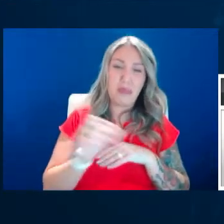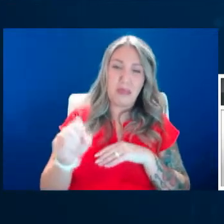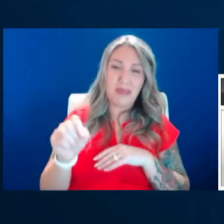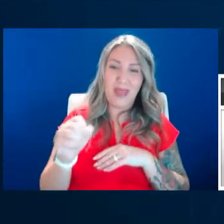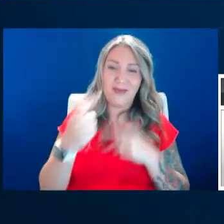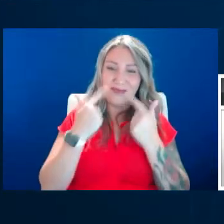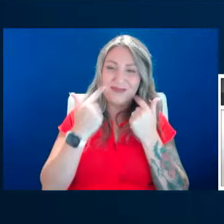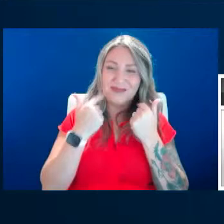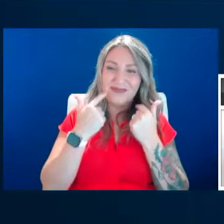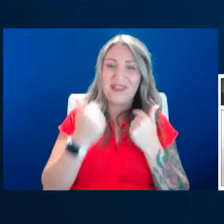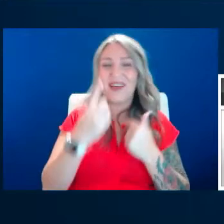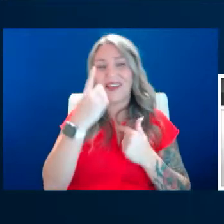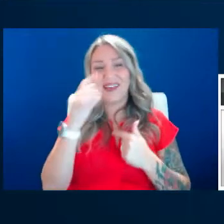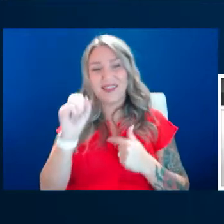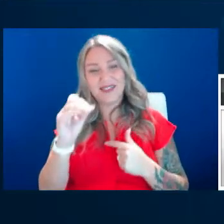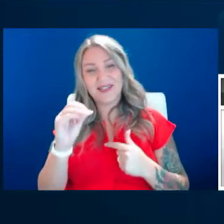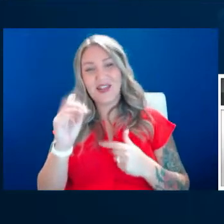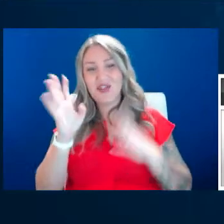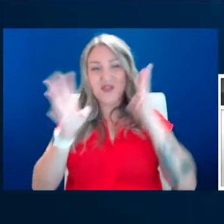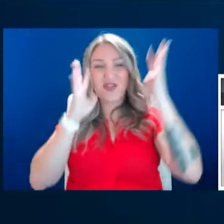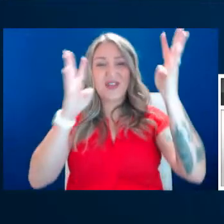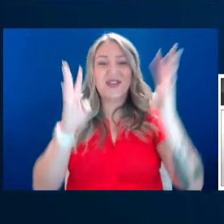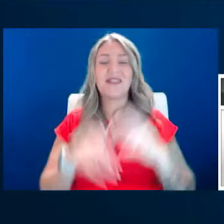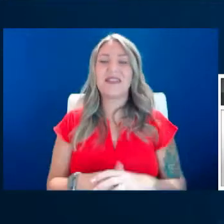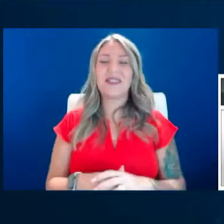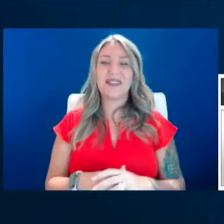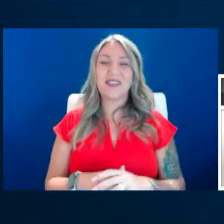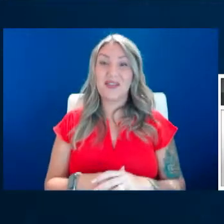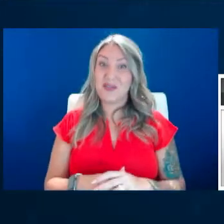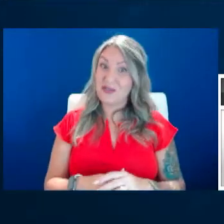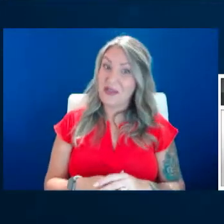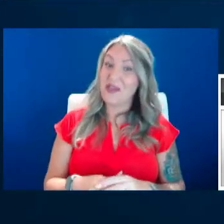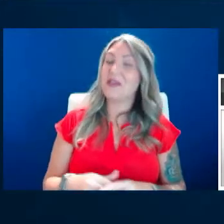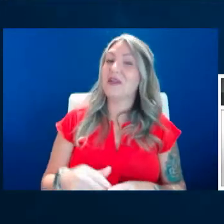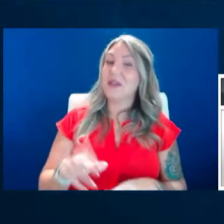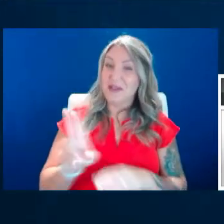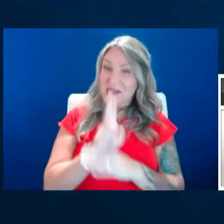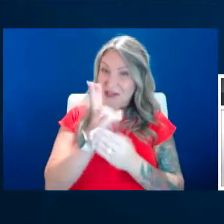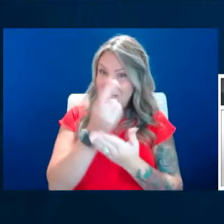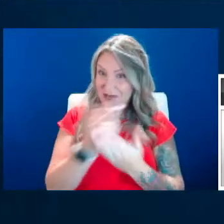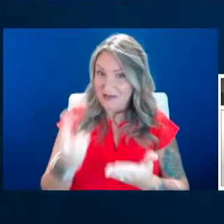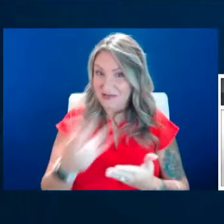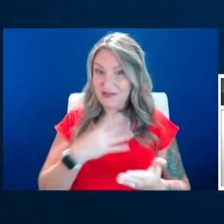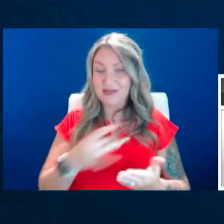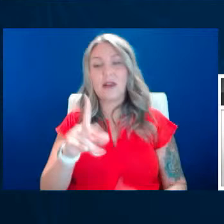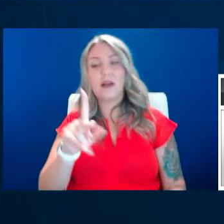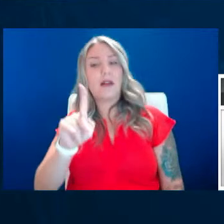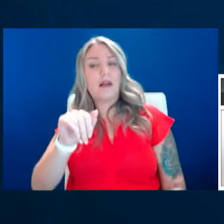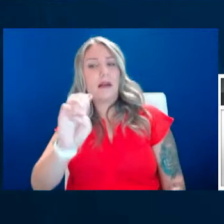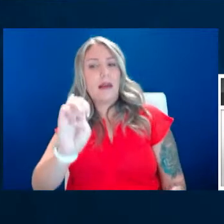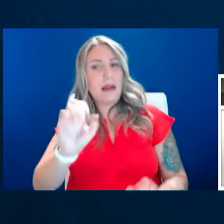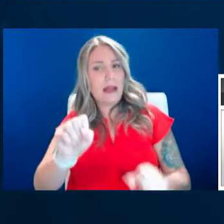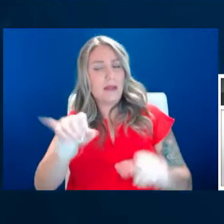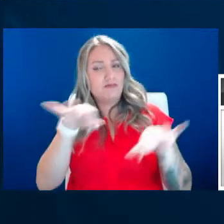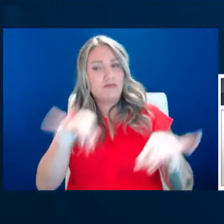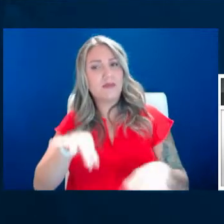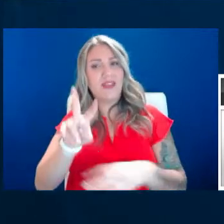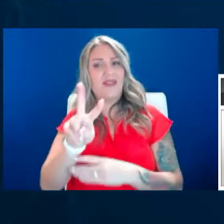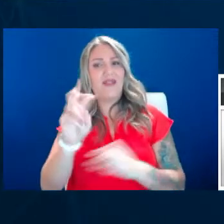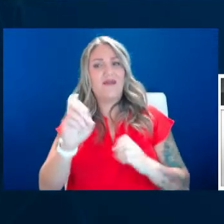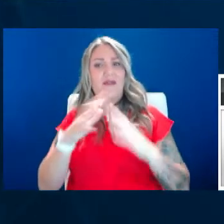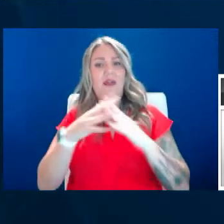so. They're getting creative. They're very resourceful. I like it. Katie, tell us about the V Foundation. Tell us how it got its